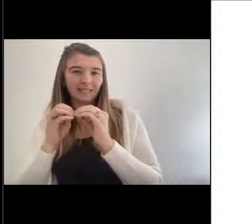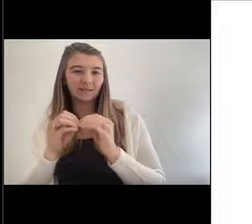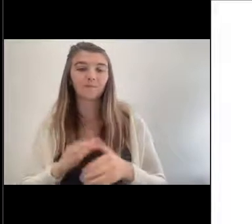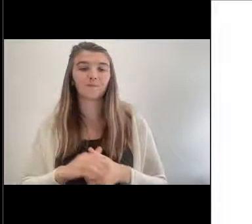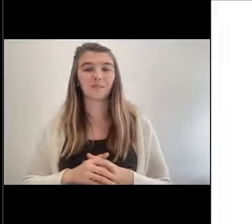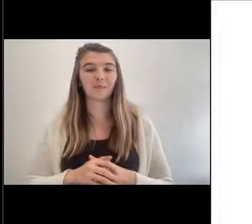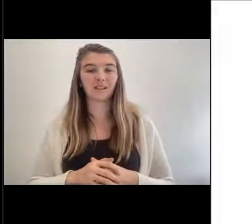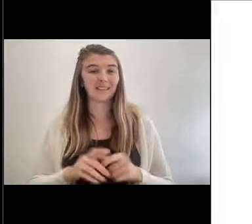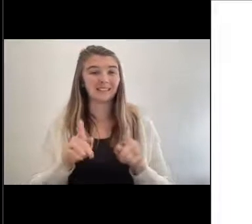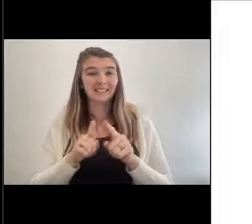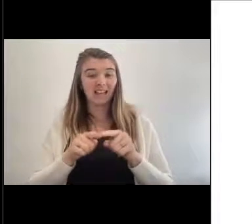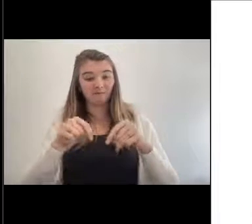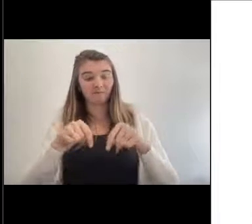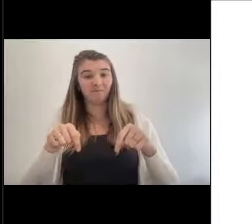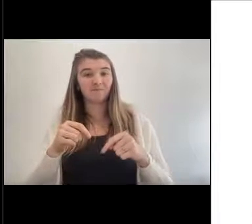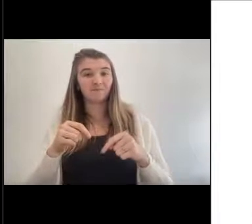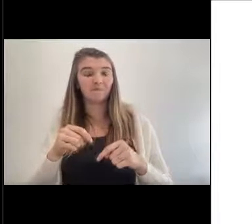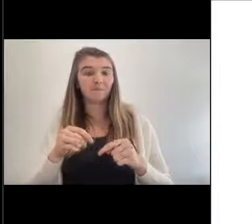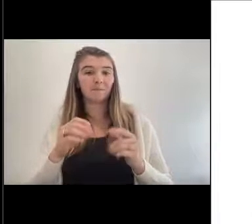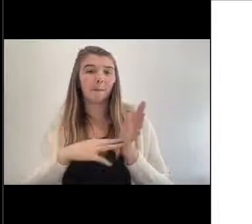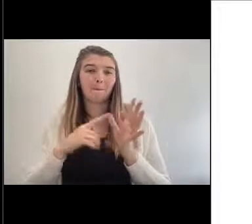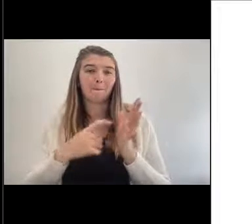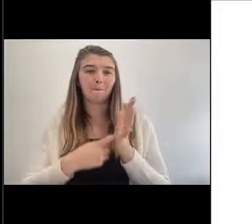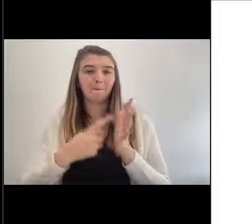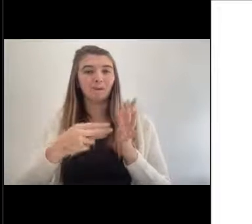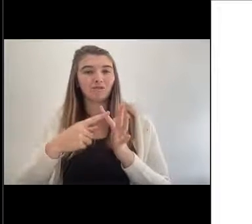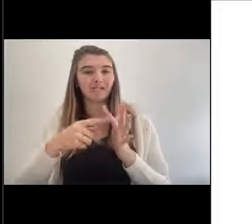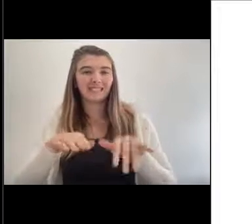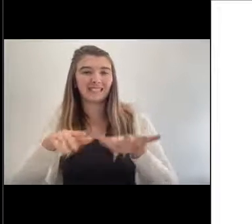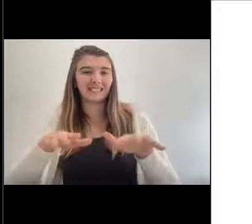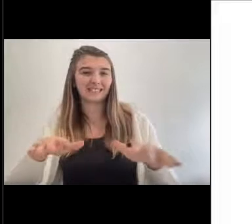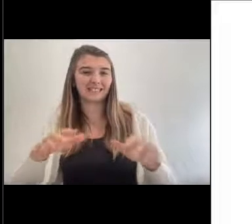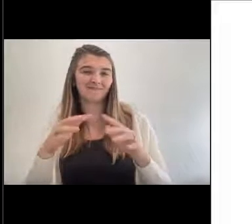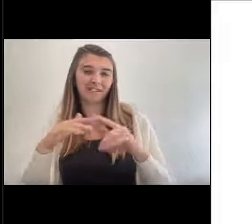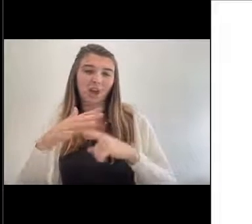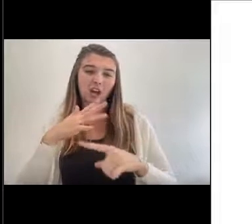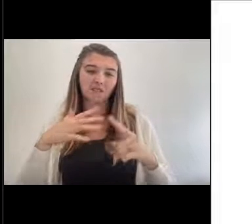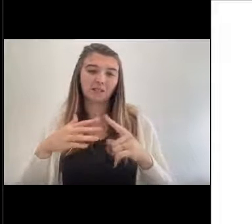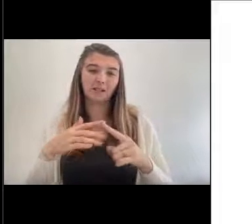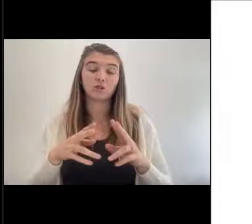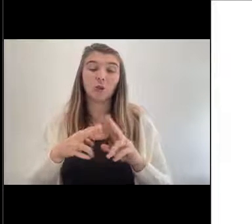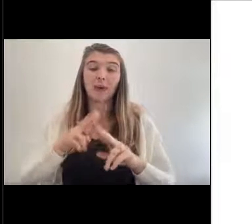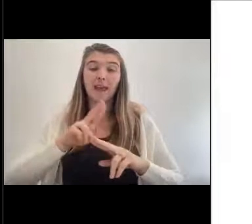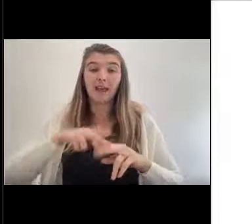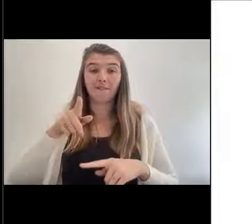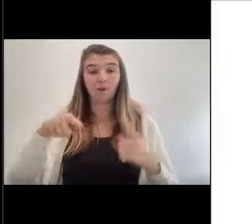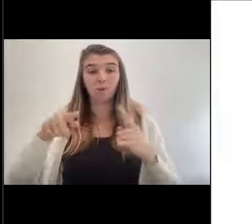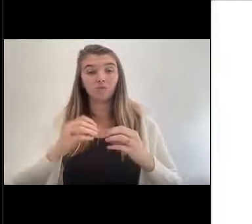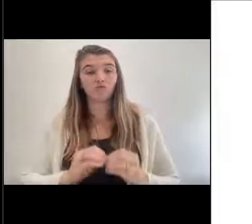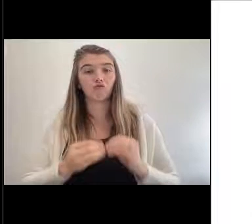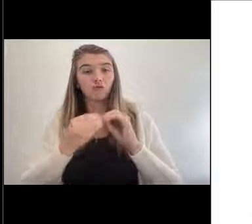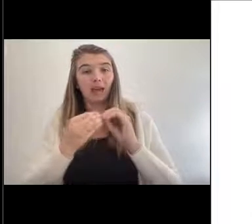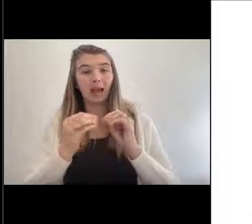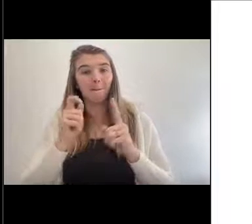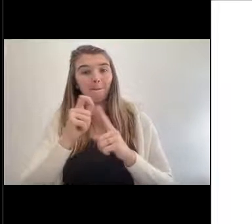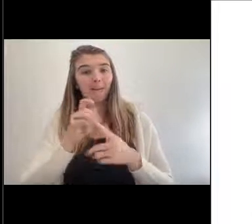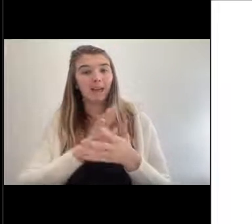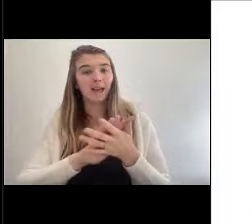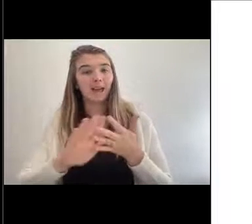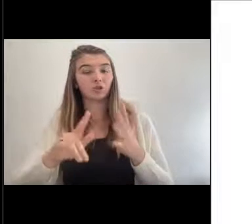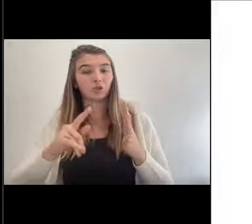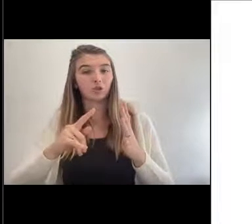a product from PHA, even though that material is biodegradable on its own,